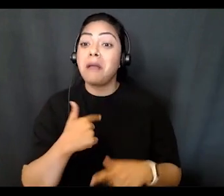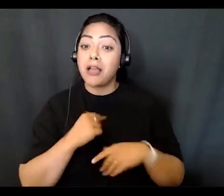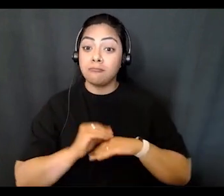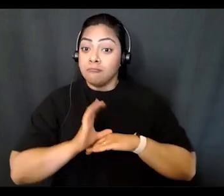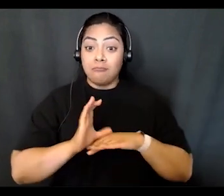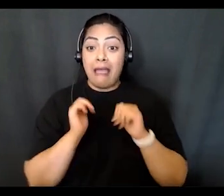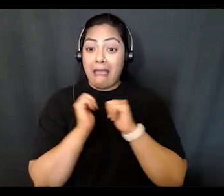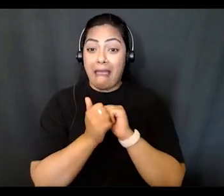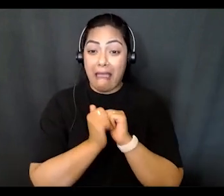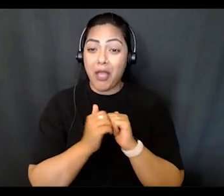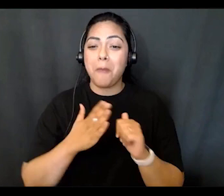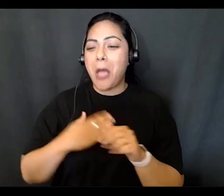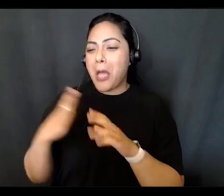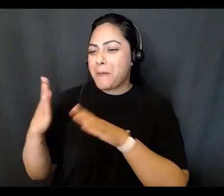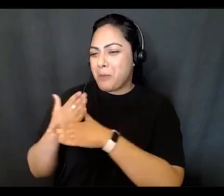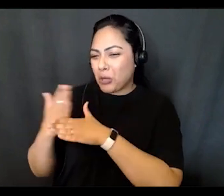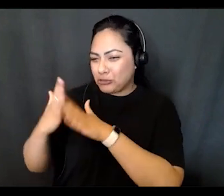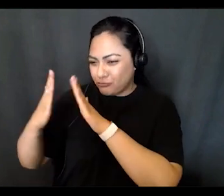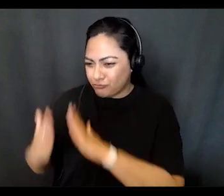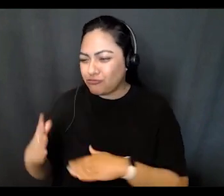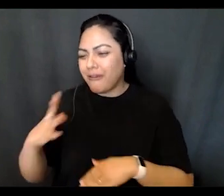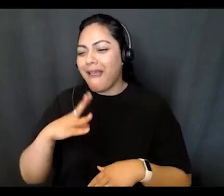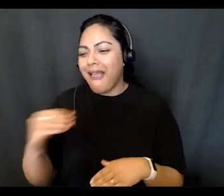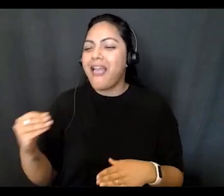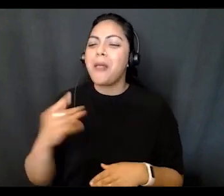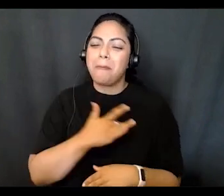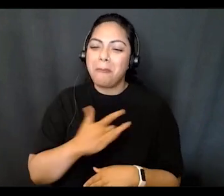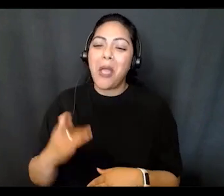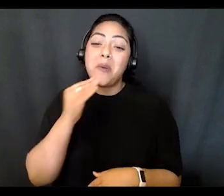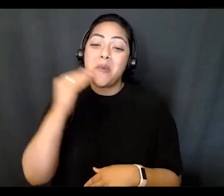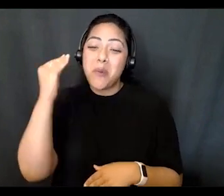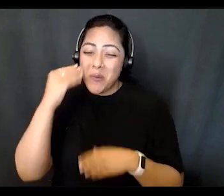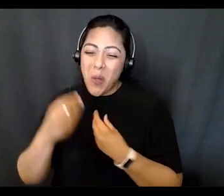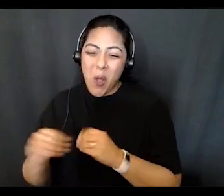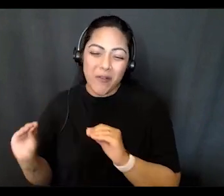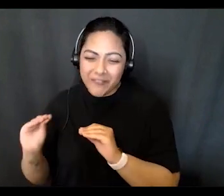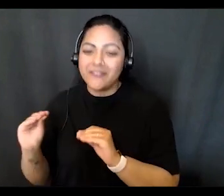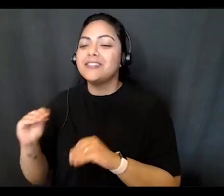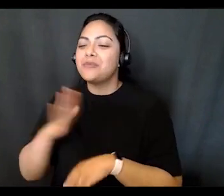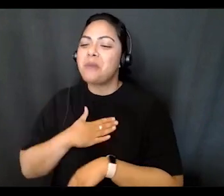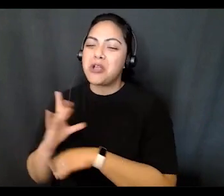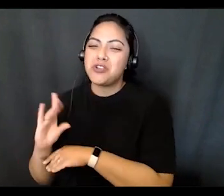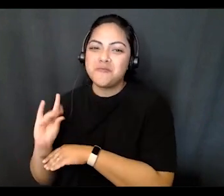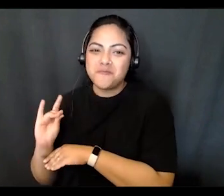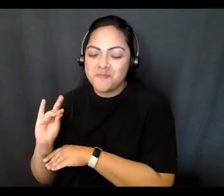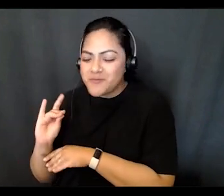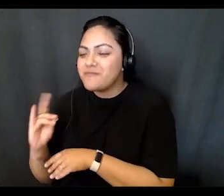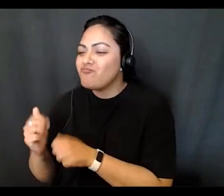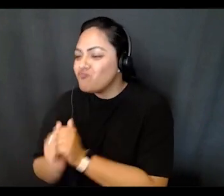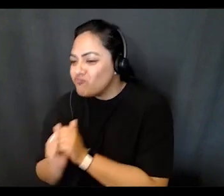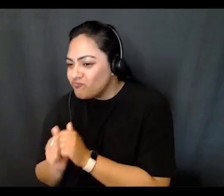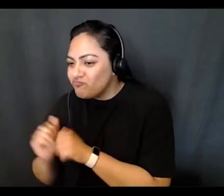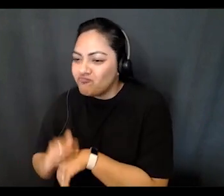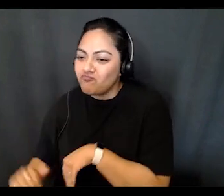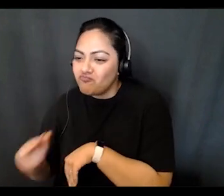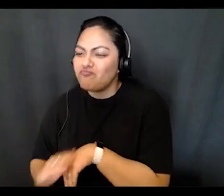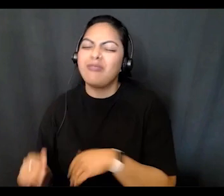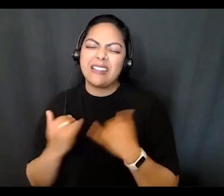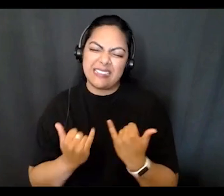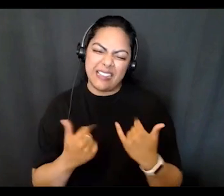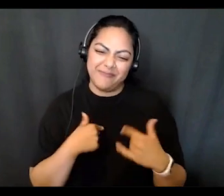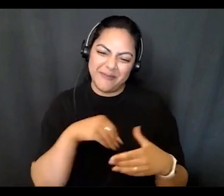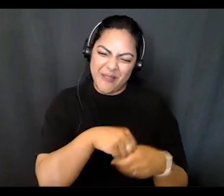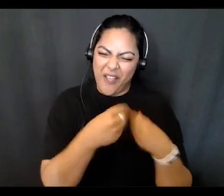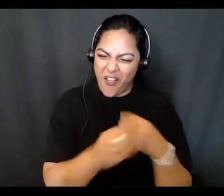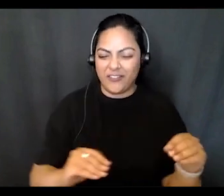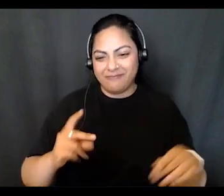little Chihuahua dog, who is usually sitting nearby when I'm at my home office, but today I'm in the HEC office. You